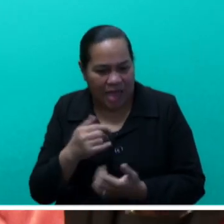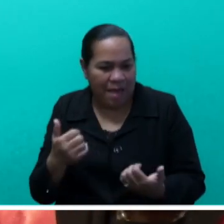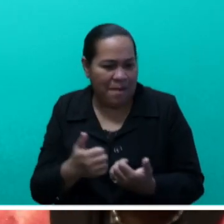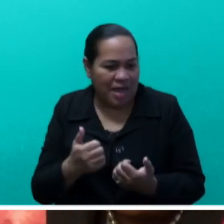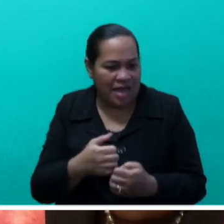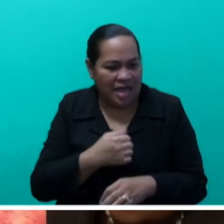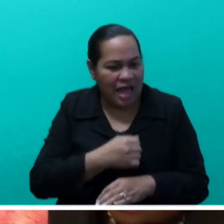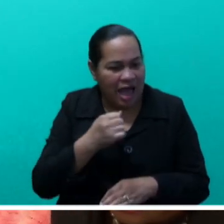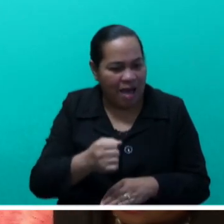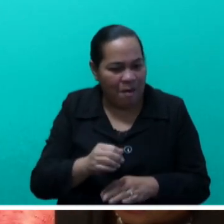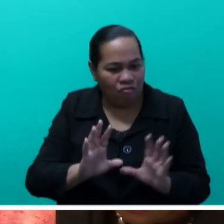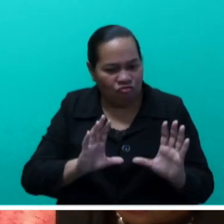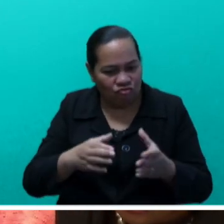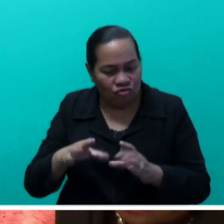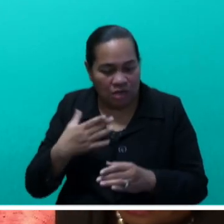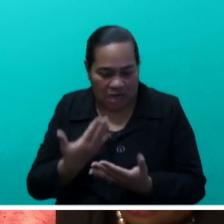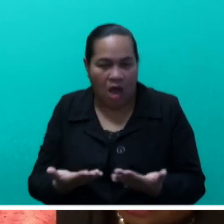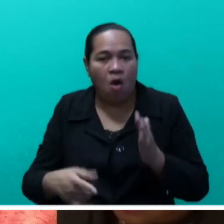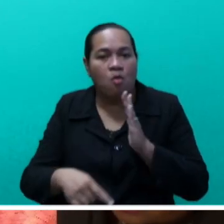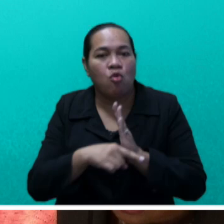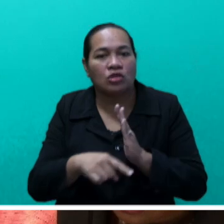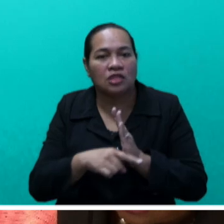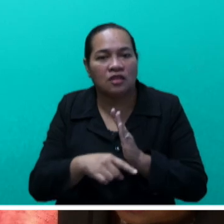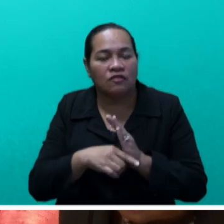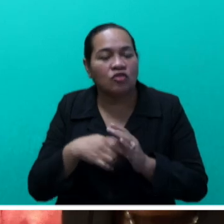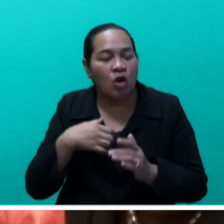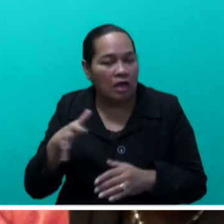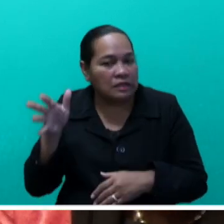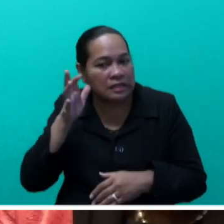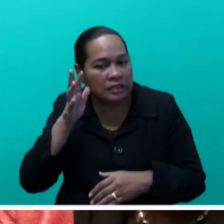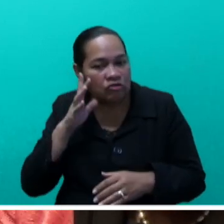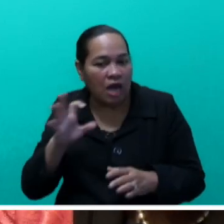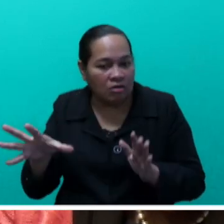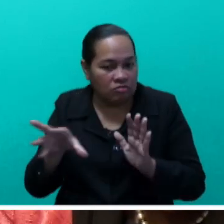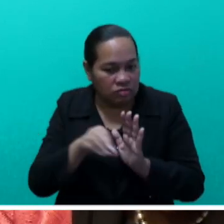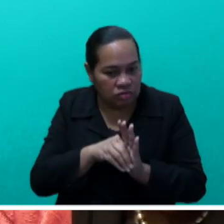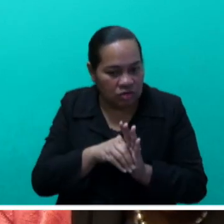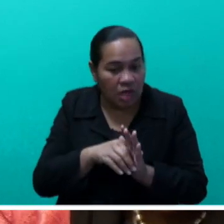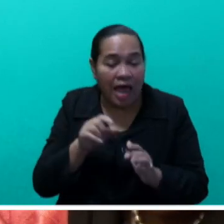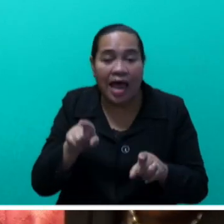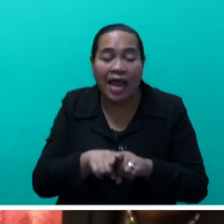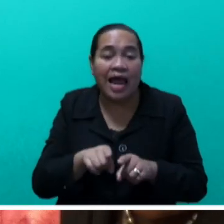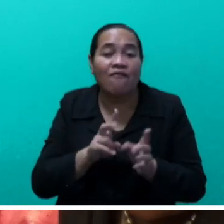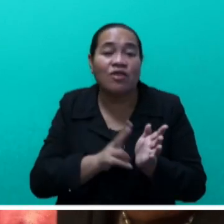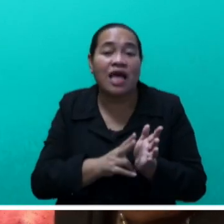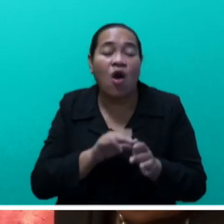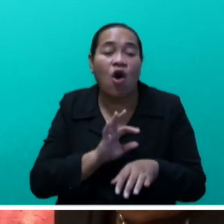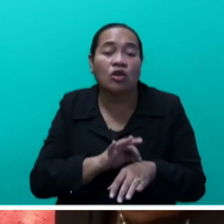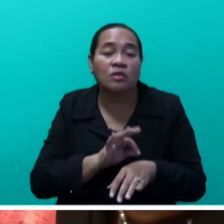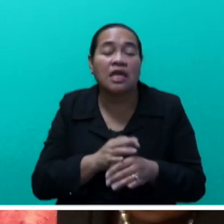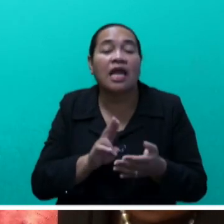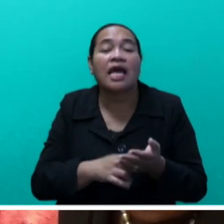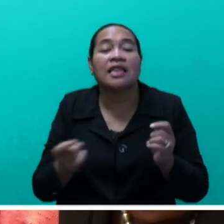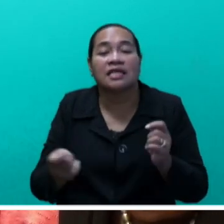institutions are taking positive actions to adhere to the healthy catering policy, such as Bundau Hospital in the Naitashir